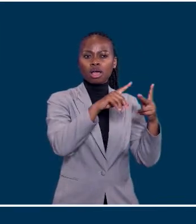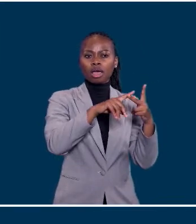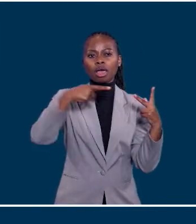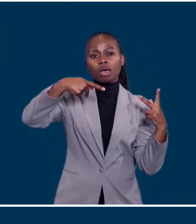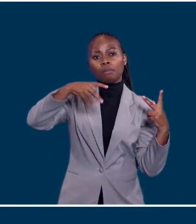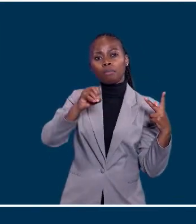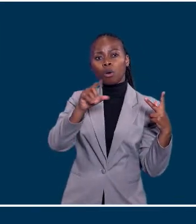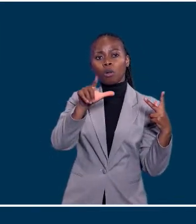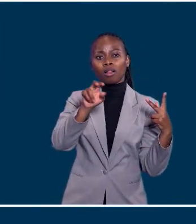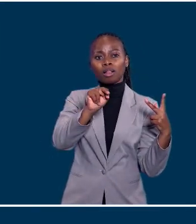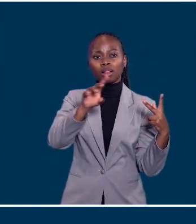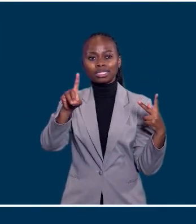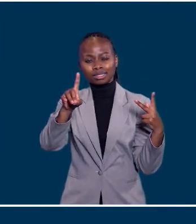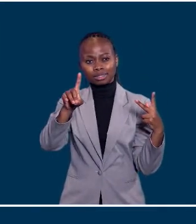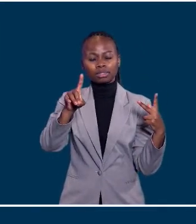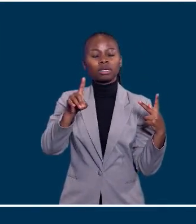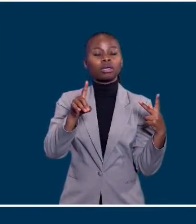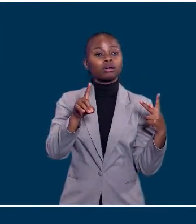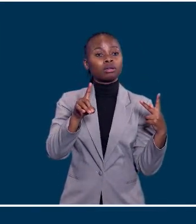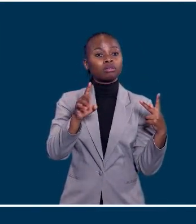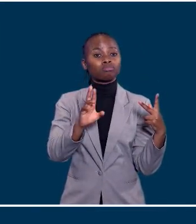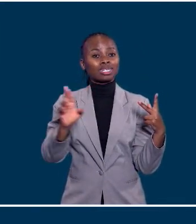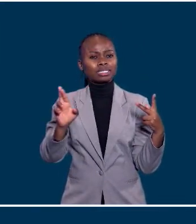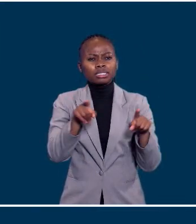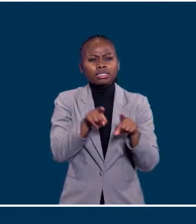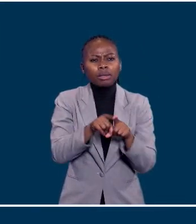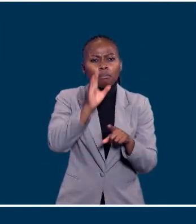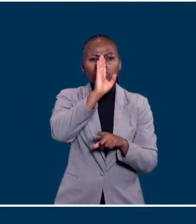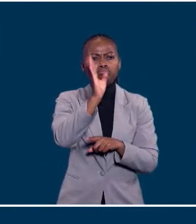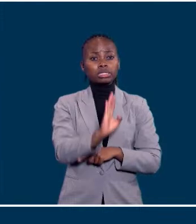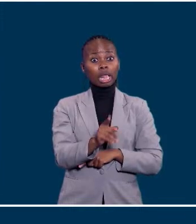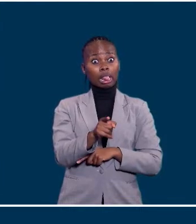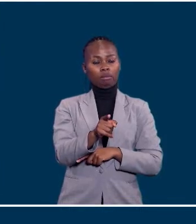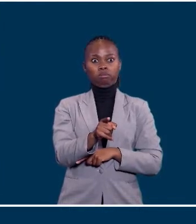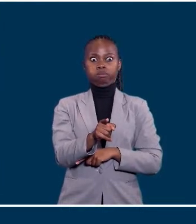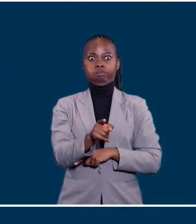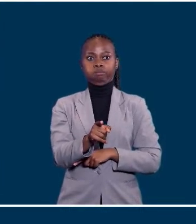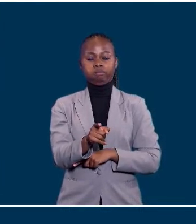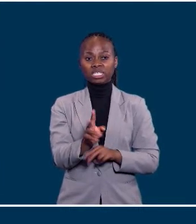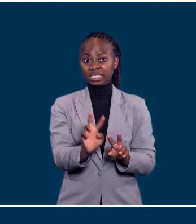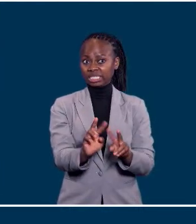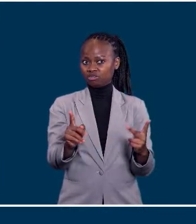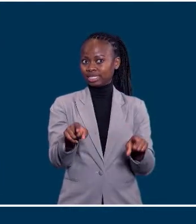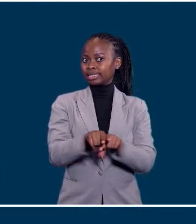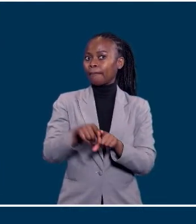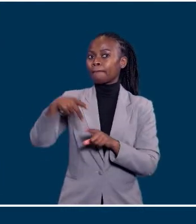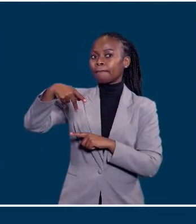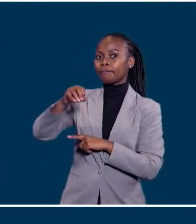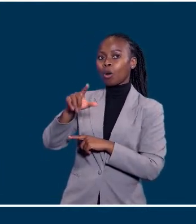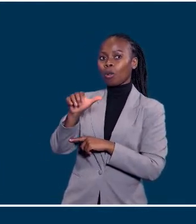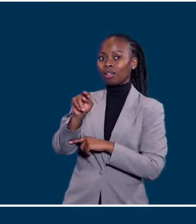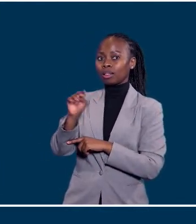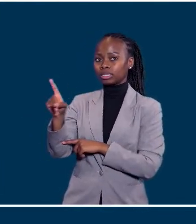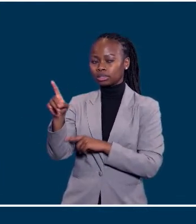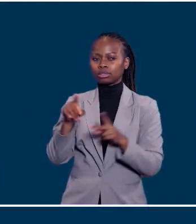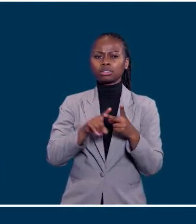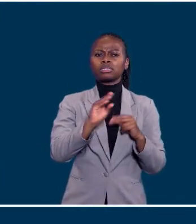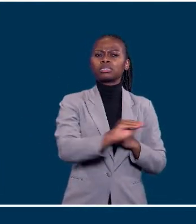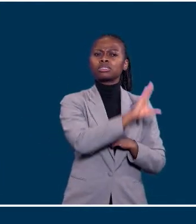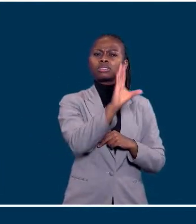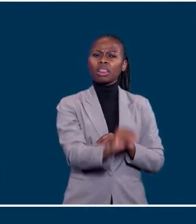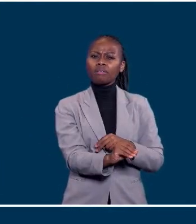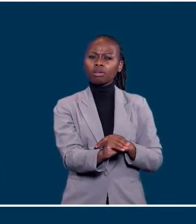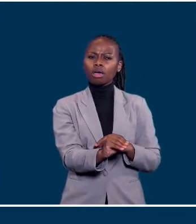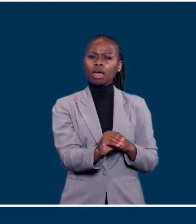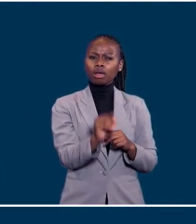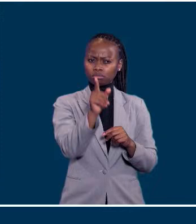the right. And again, the exception here right in the middle is Brazil. Poland was also an exception. South Africa is highlighted, and you